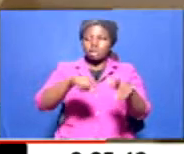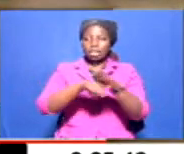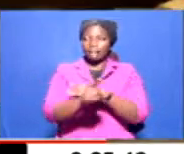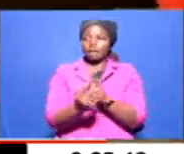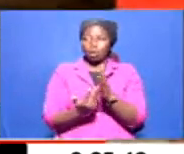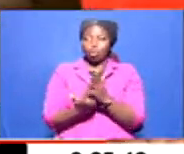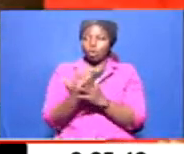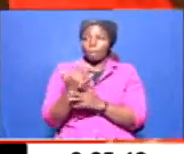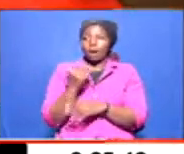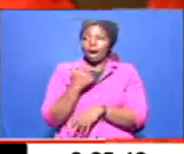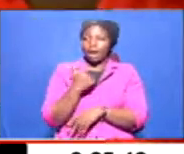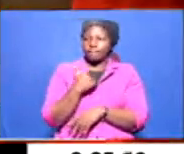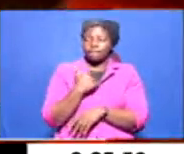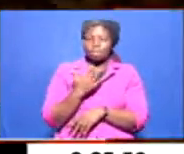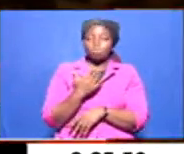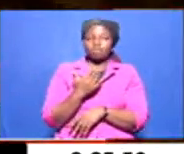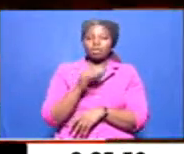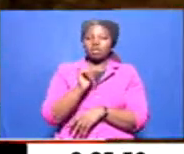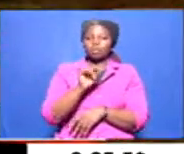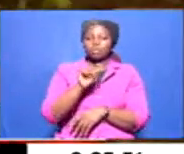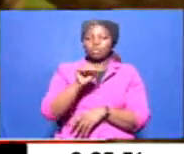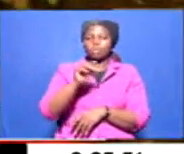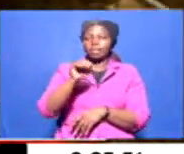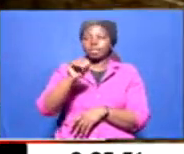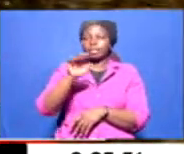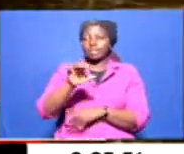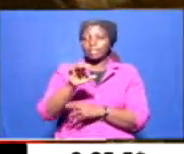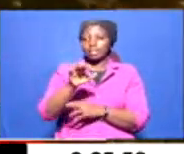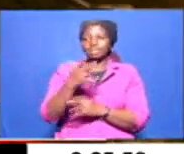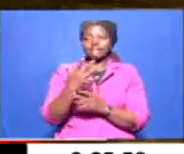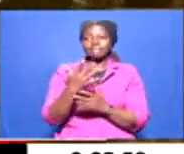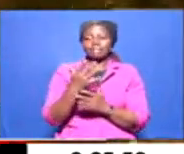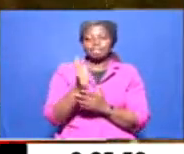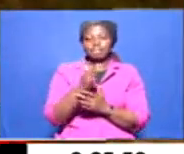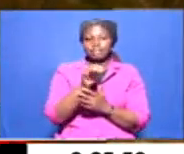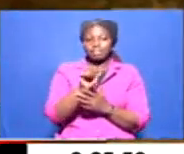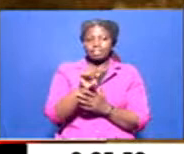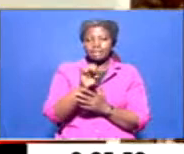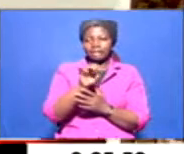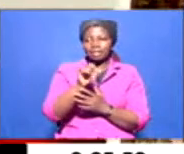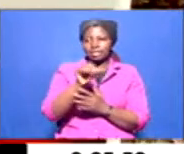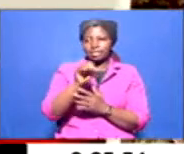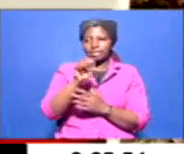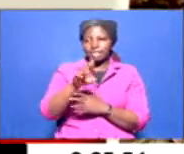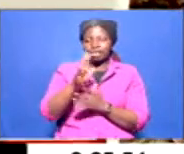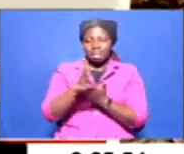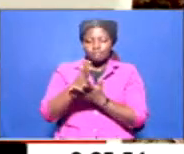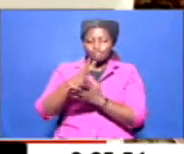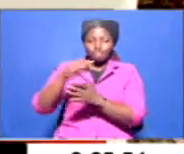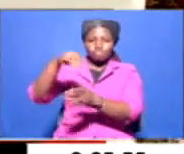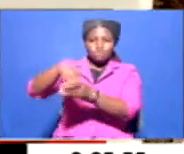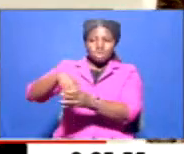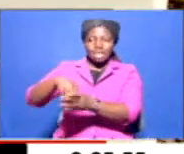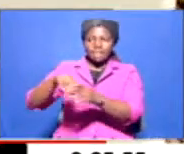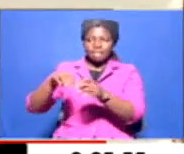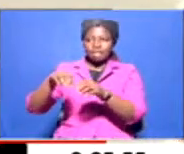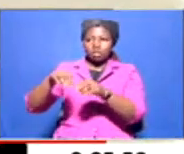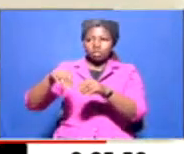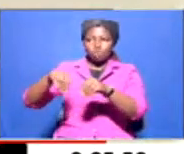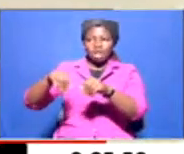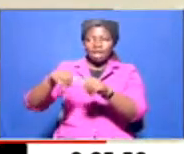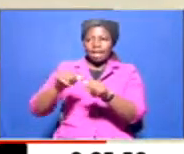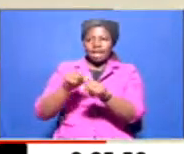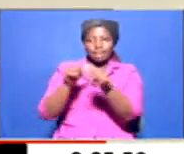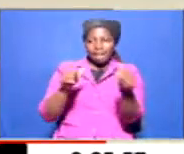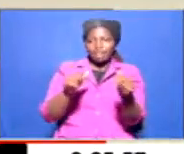its automatic sensors which are fixed in the soil and others on the aerial parts of the